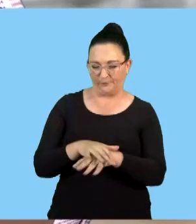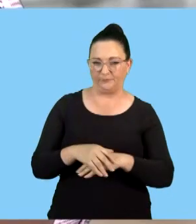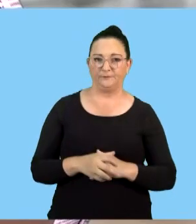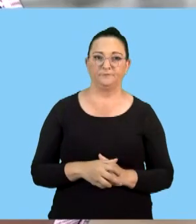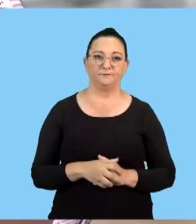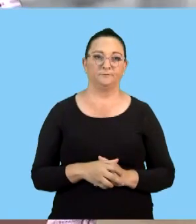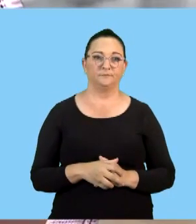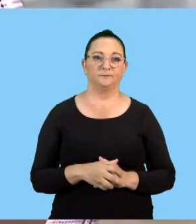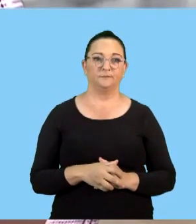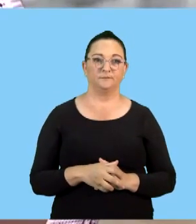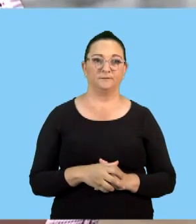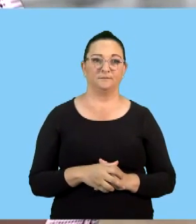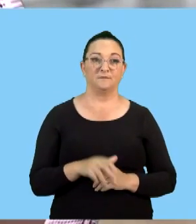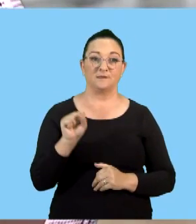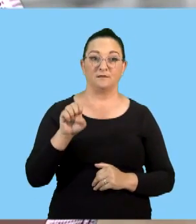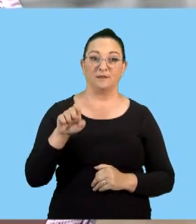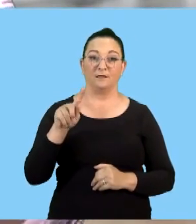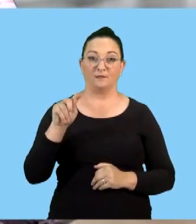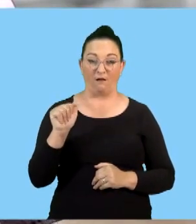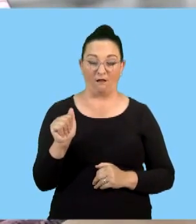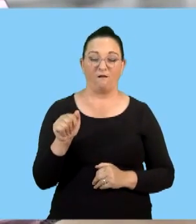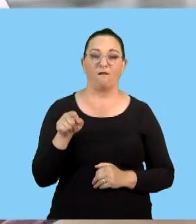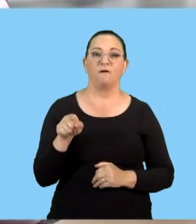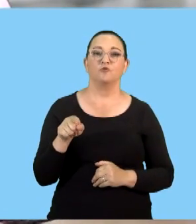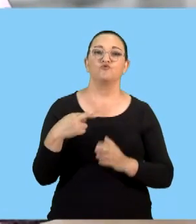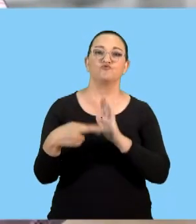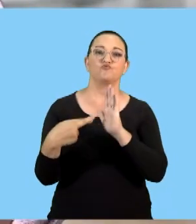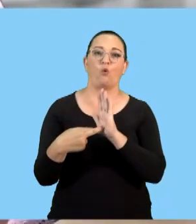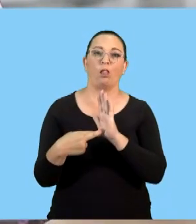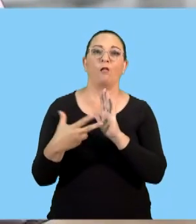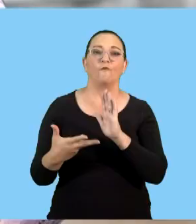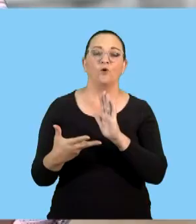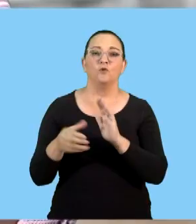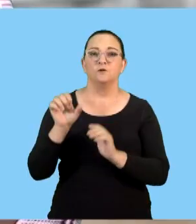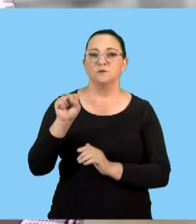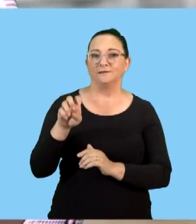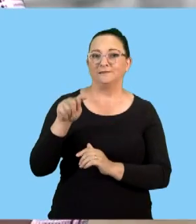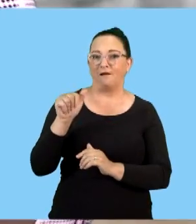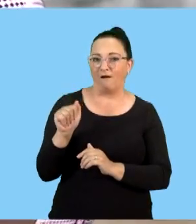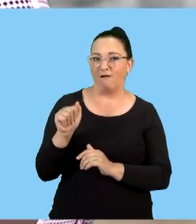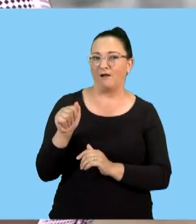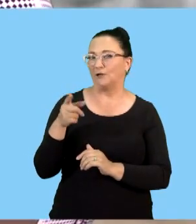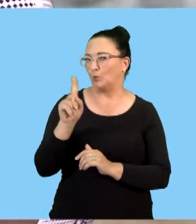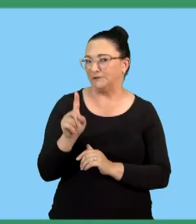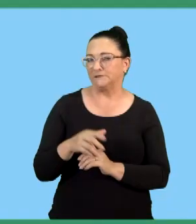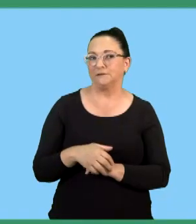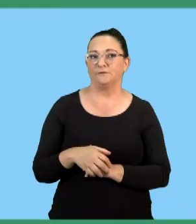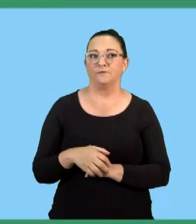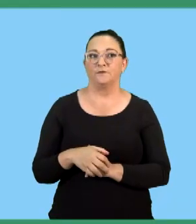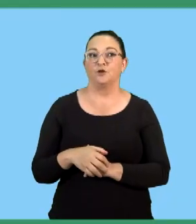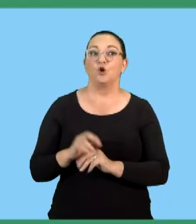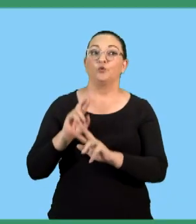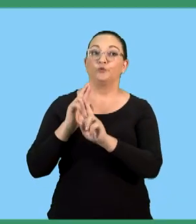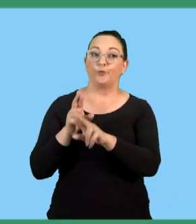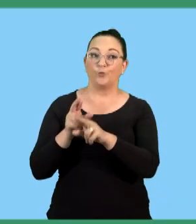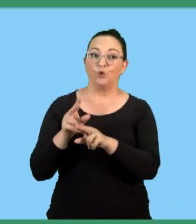the legislation. Right, under SETAs, as I've defined that, we've got the roles of the SETAs. What are the roles of the SETA? To